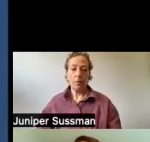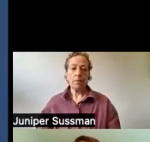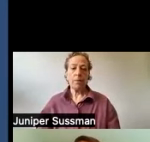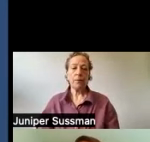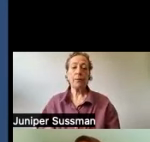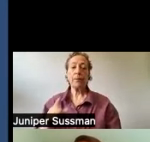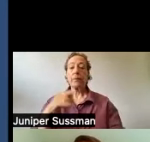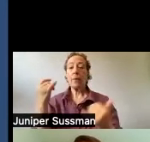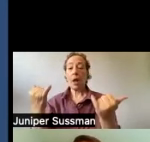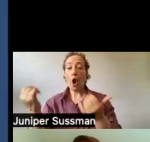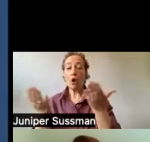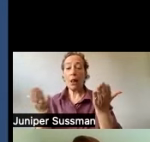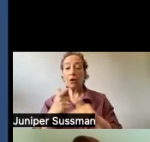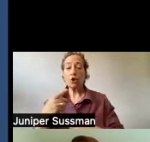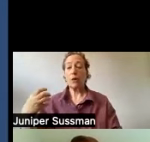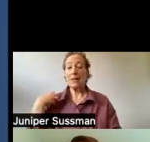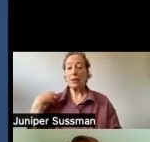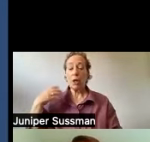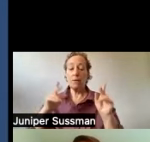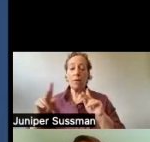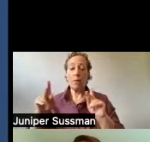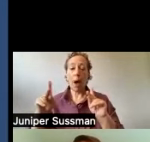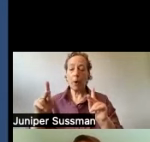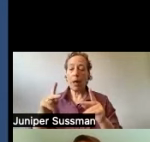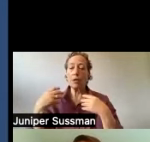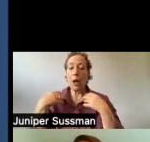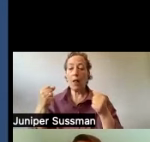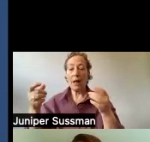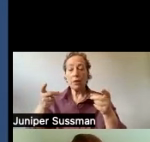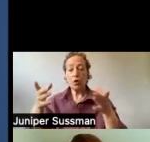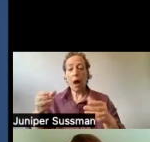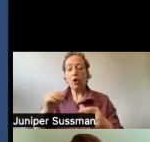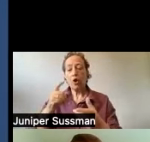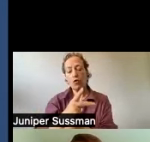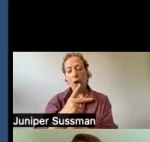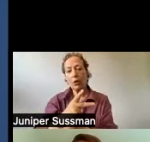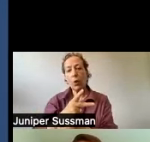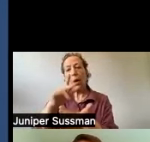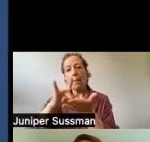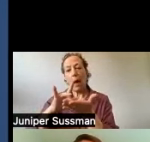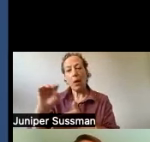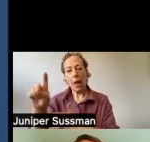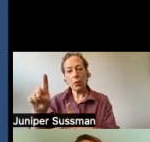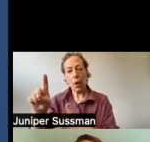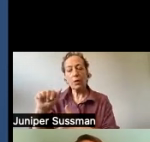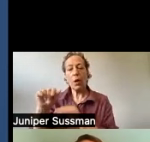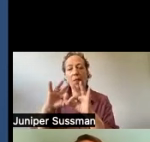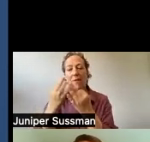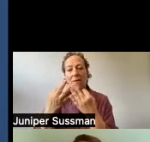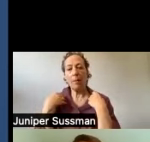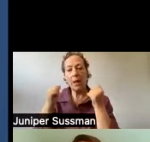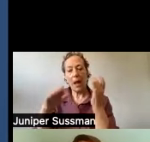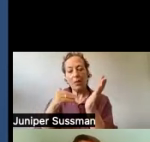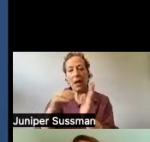currently serves as the Chief of Population Health and Director of Graduate Medical Education at the Family Health Centers of